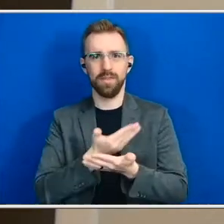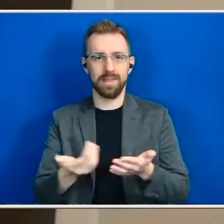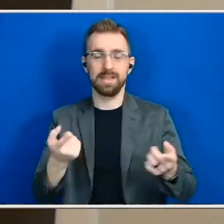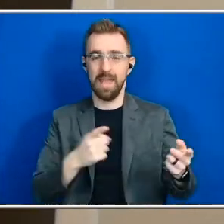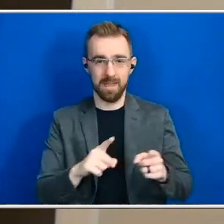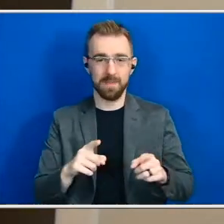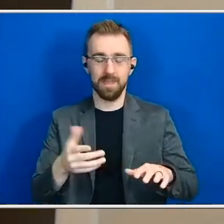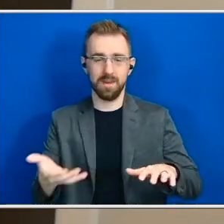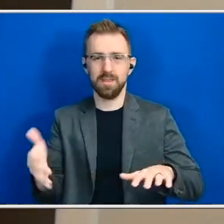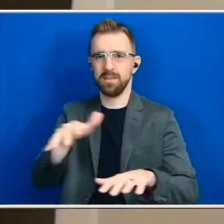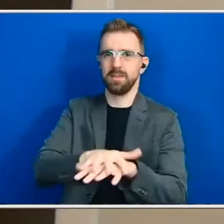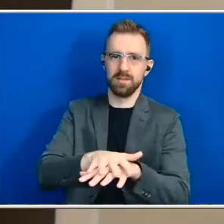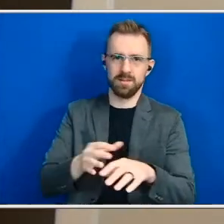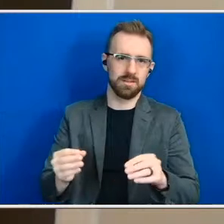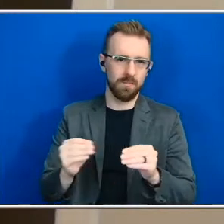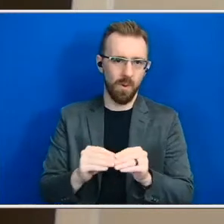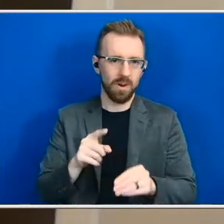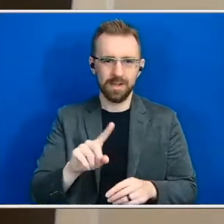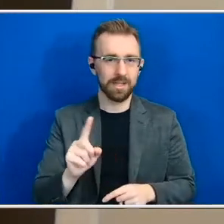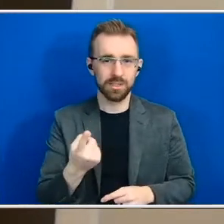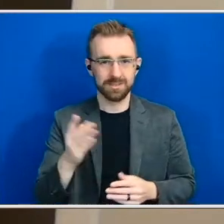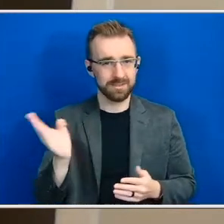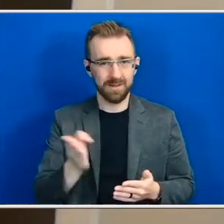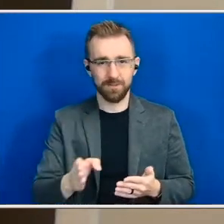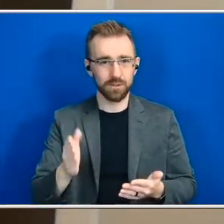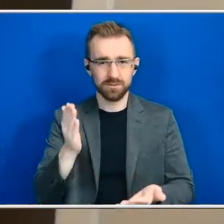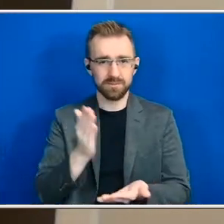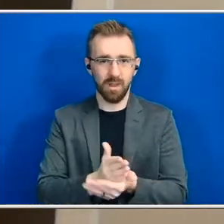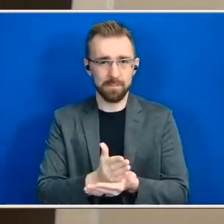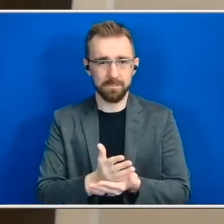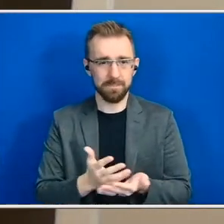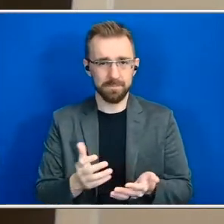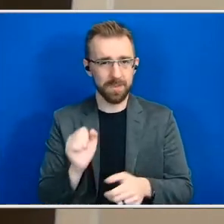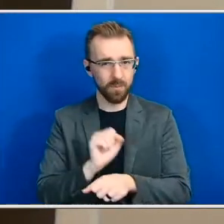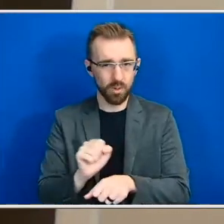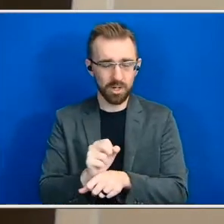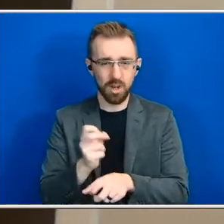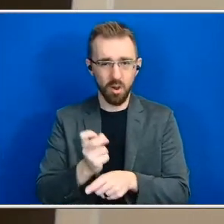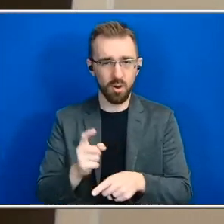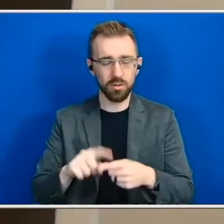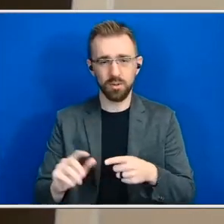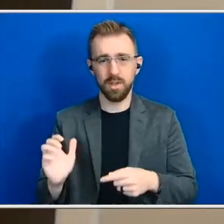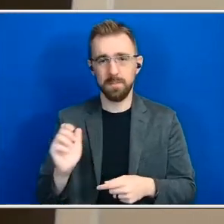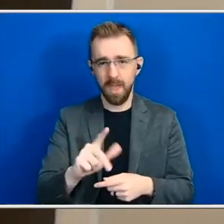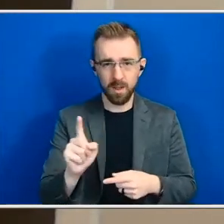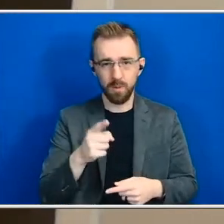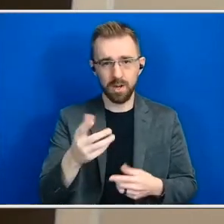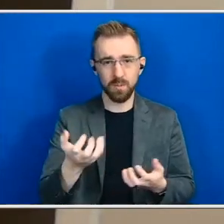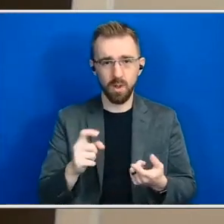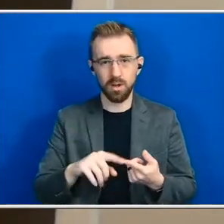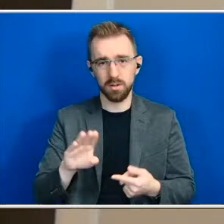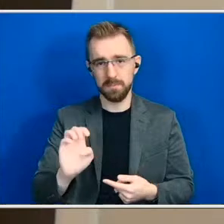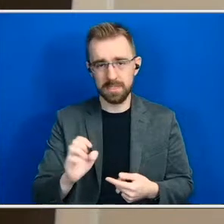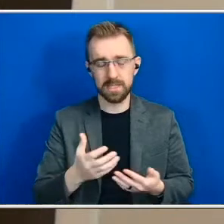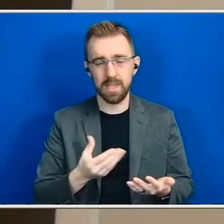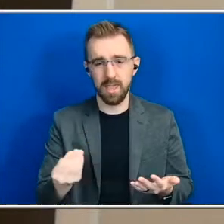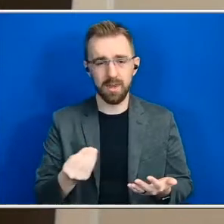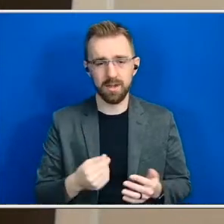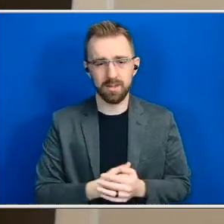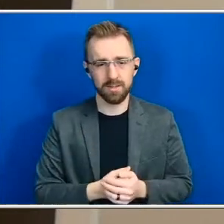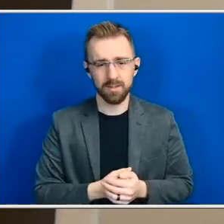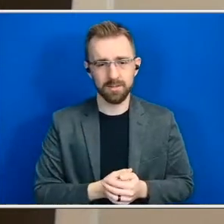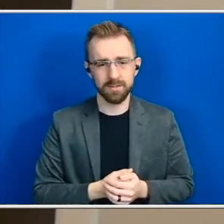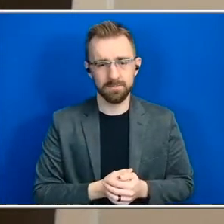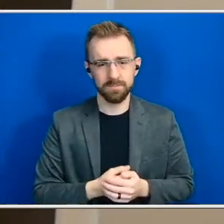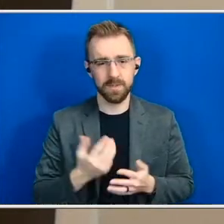And, you know, he just never stopped working hard to get back to where he wanted to be. And, you know, I just want to